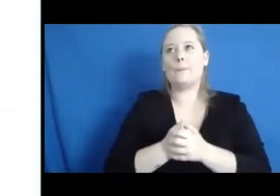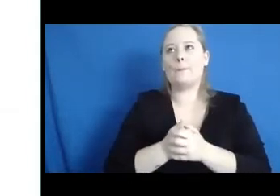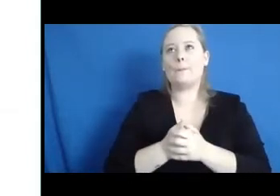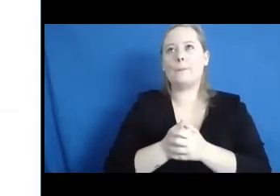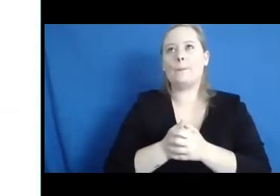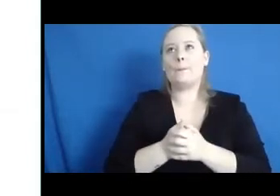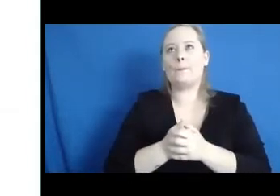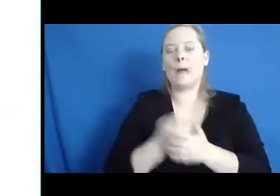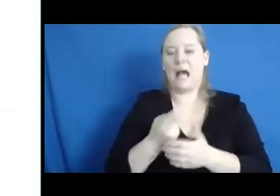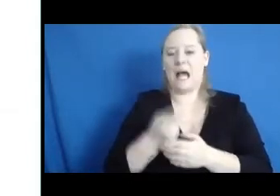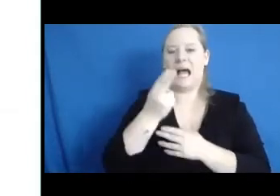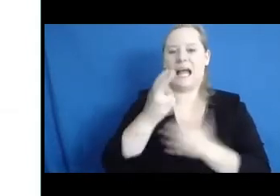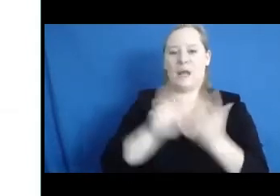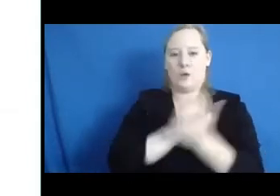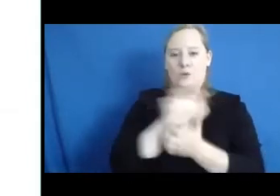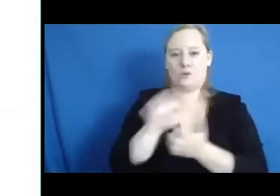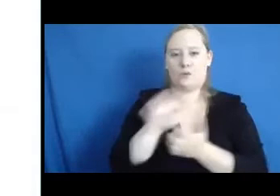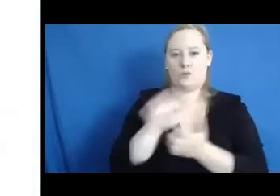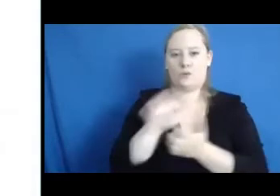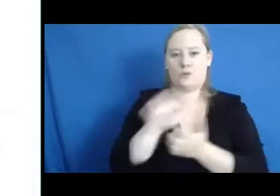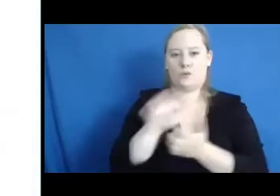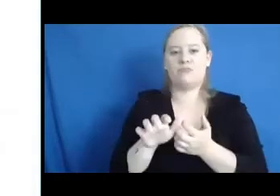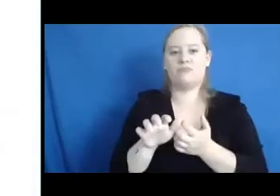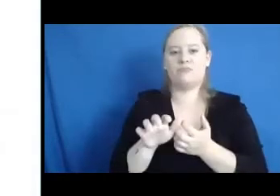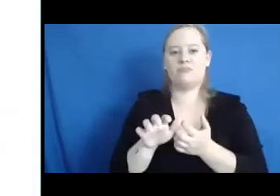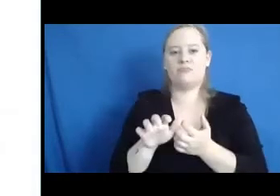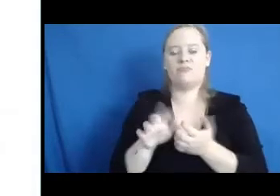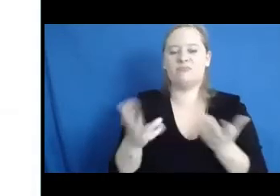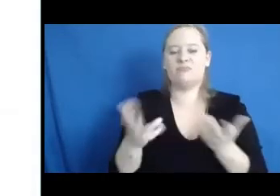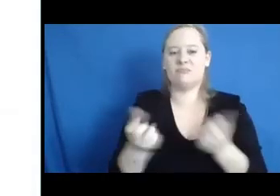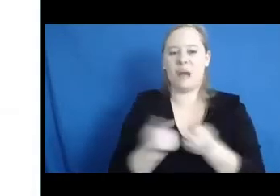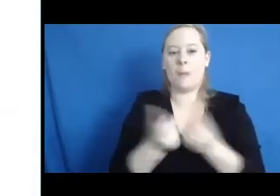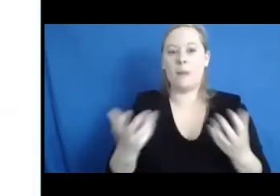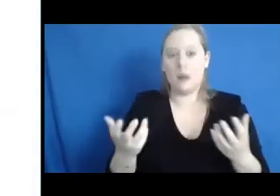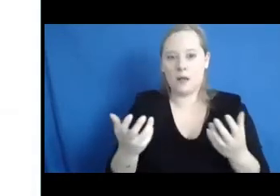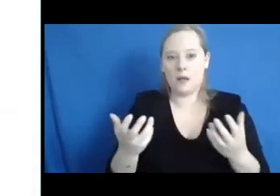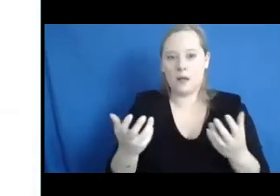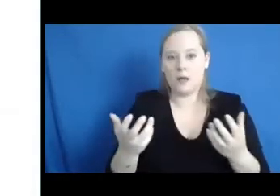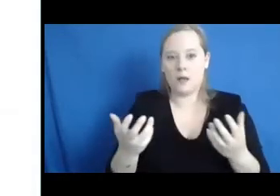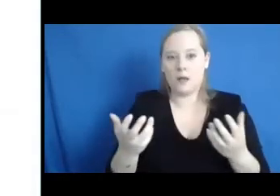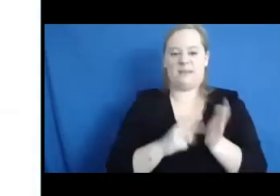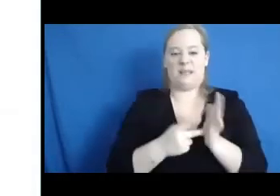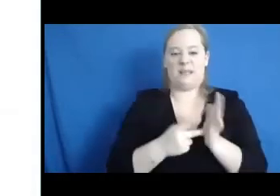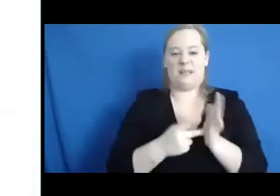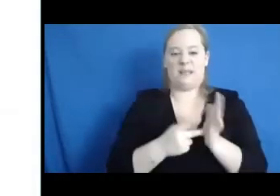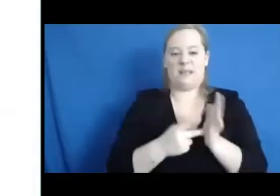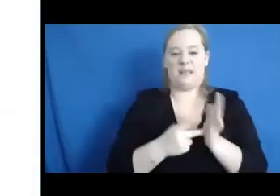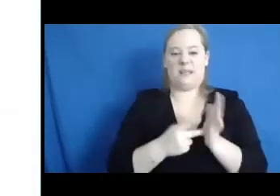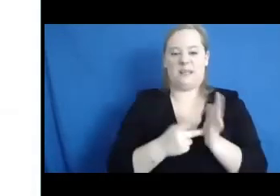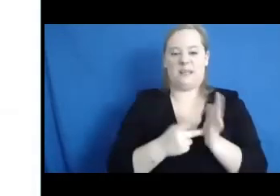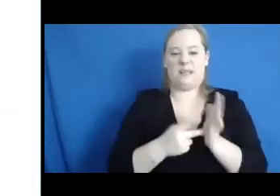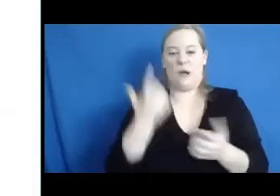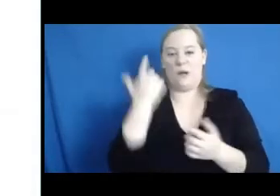high of concentrations there are in the sediments and what that could potentially mean for any sort of toxicity,